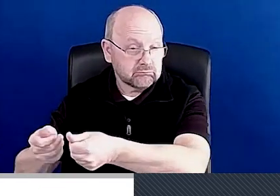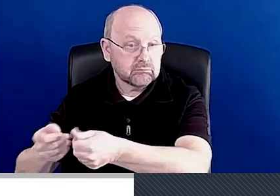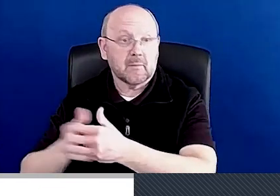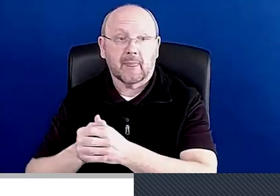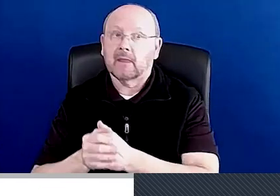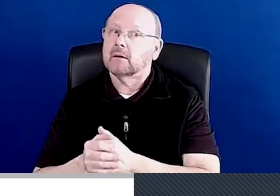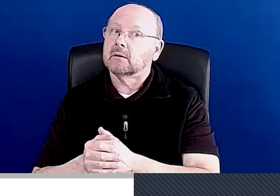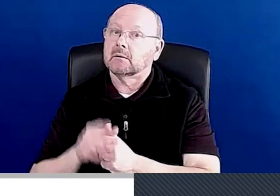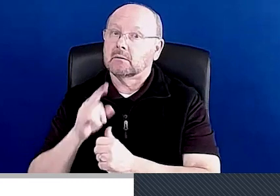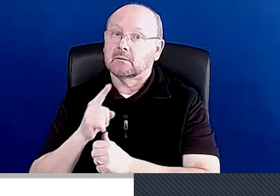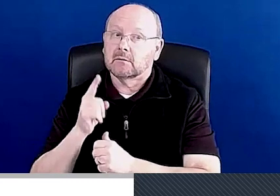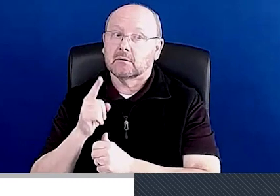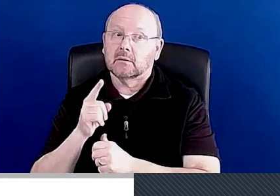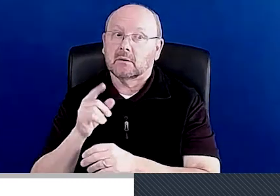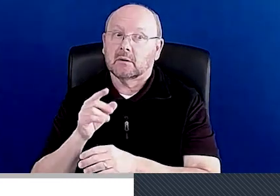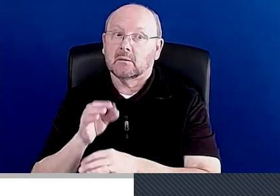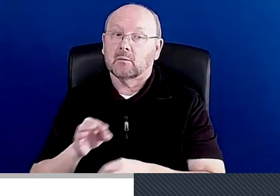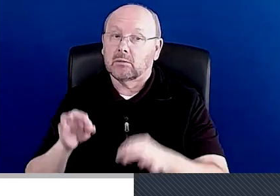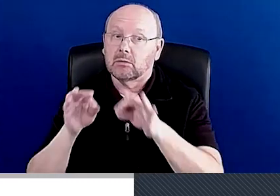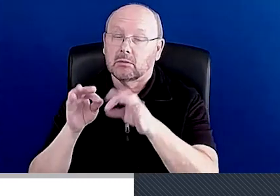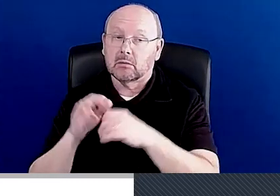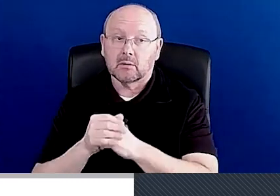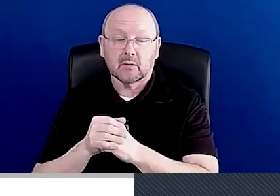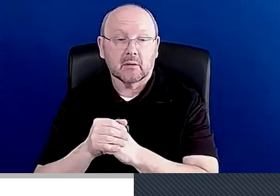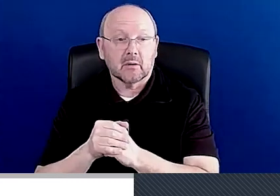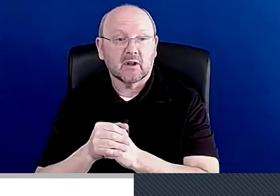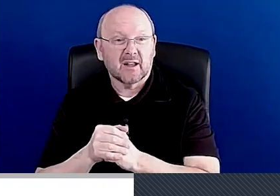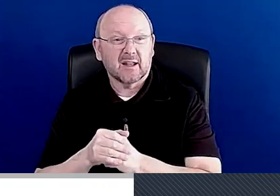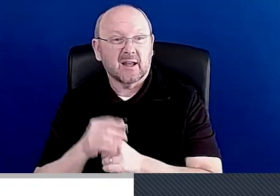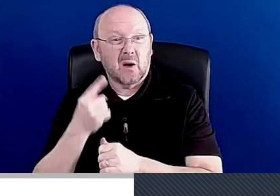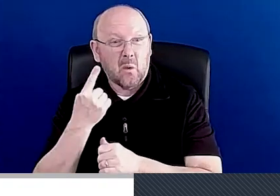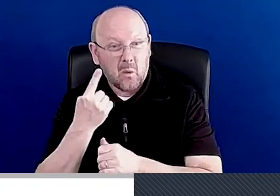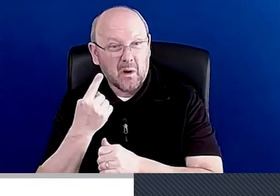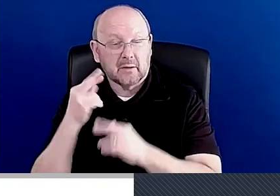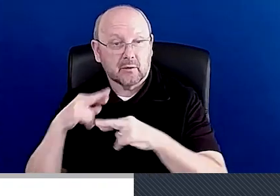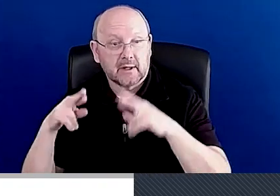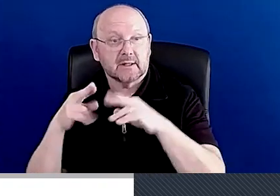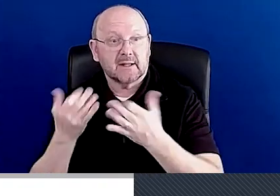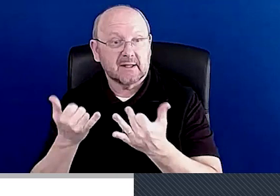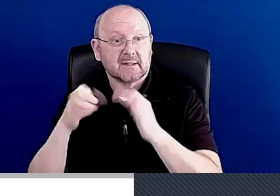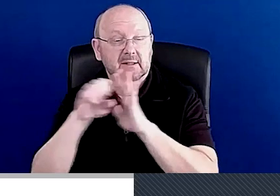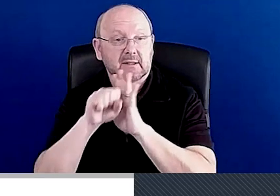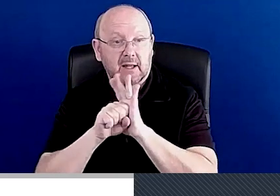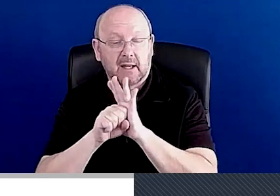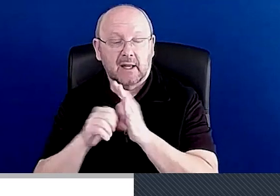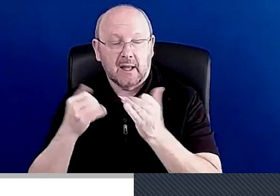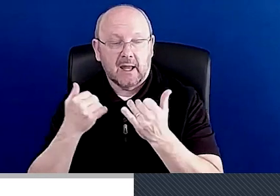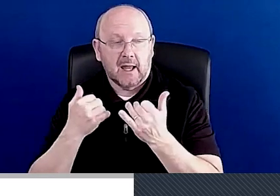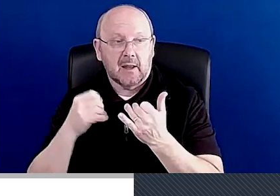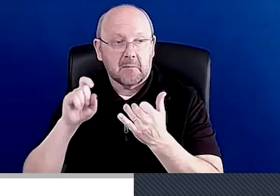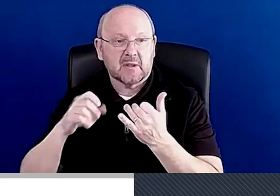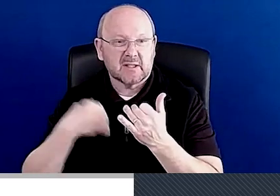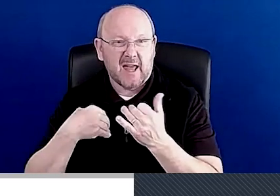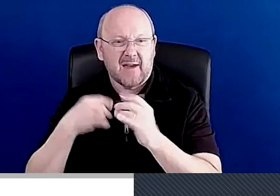bigger thing. We're getting this money. We're one of many regions in the state who have to adhere to certain goals